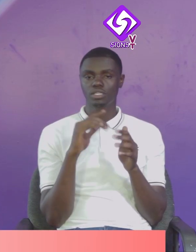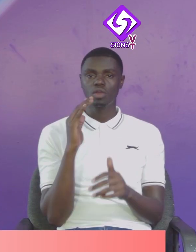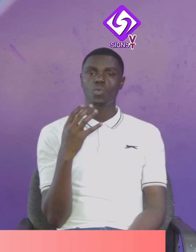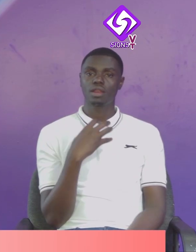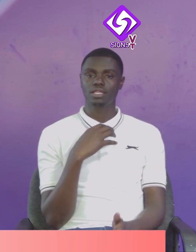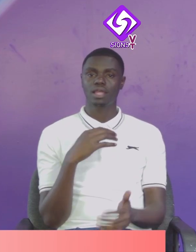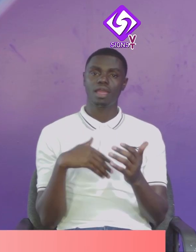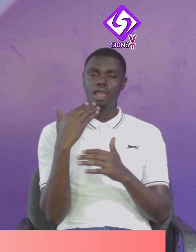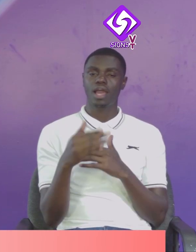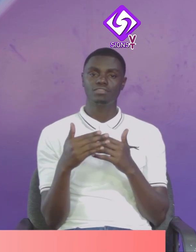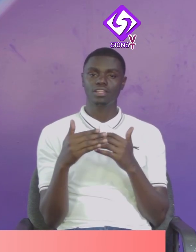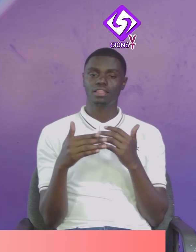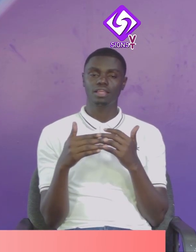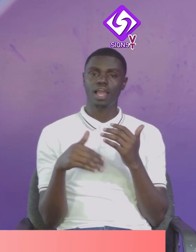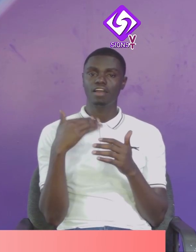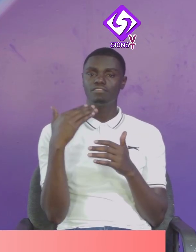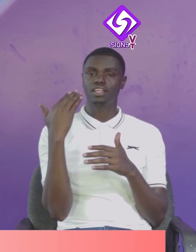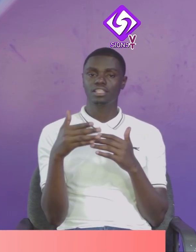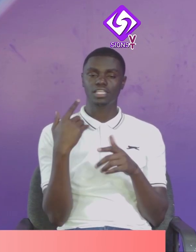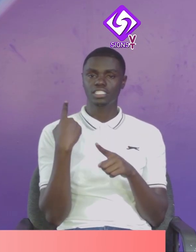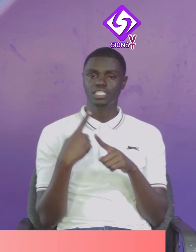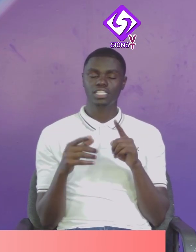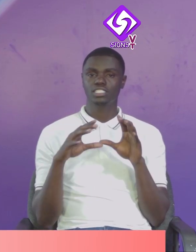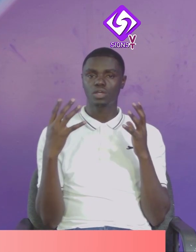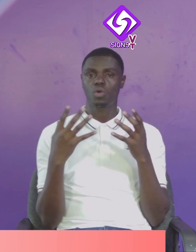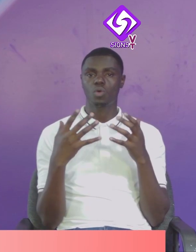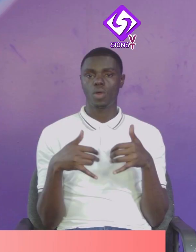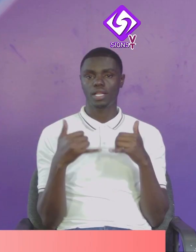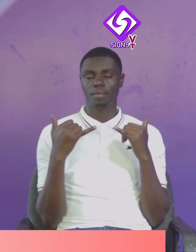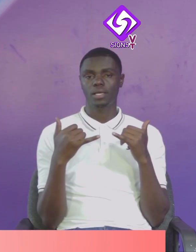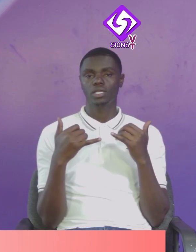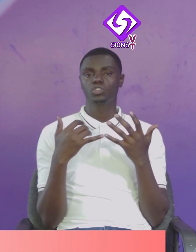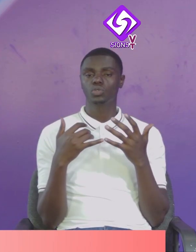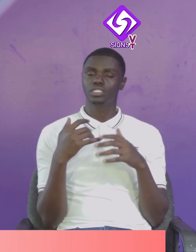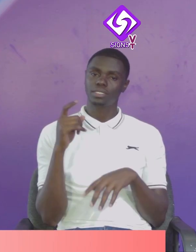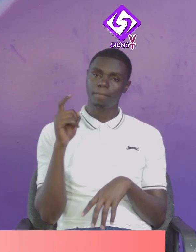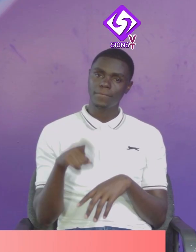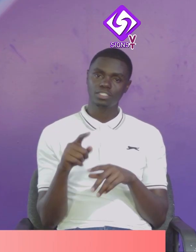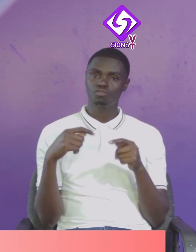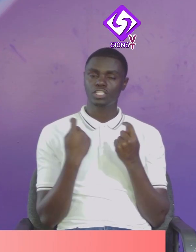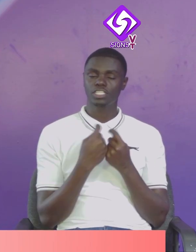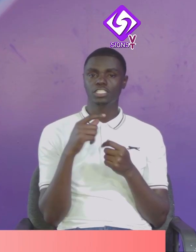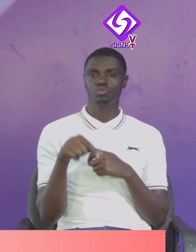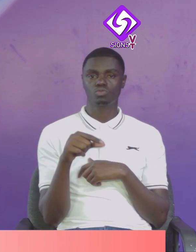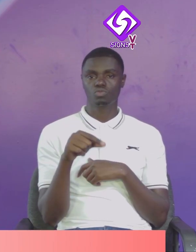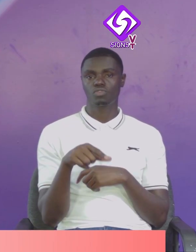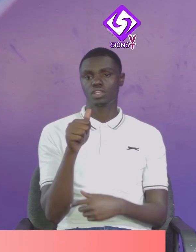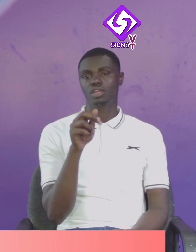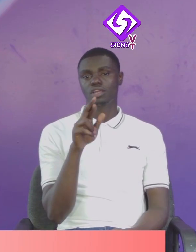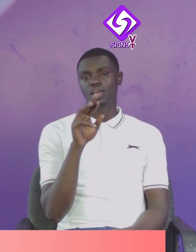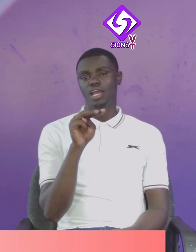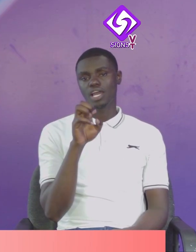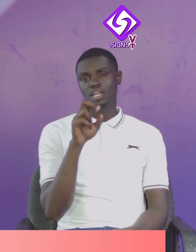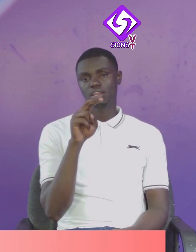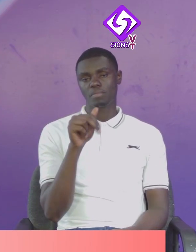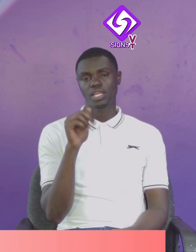after the next year World Cup. Right. So it is a fight for the team to qualify. Yes. I think that Armenia will be crucial